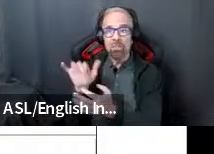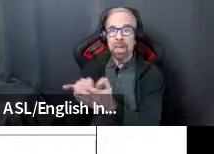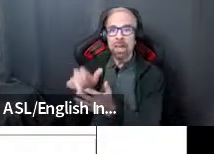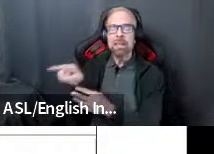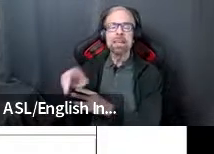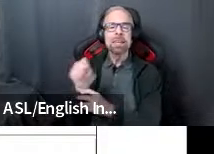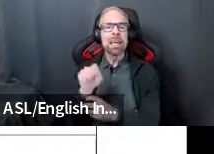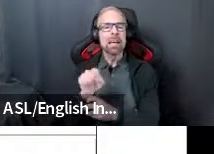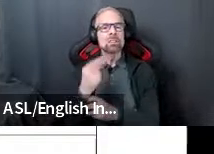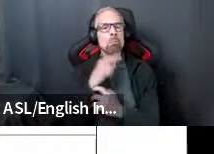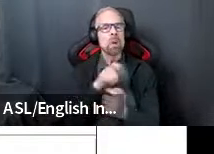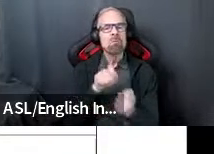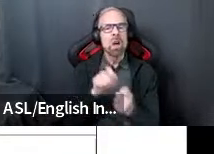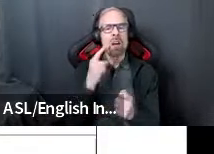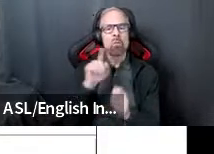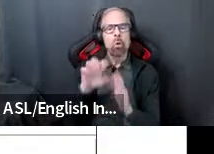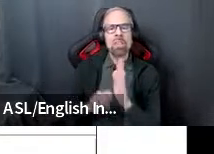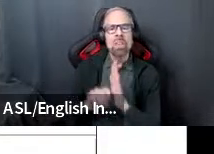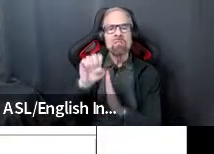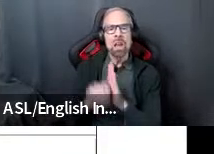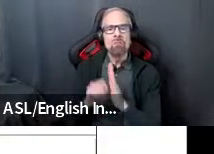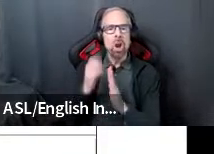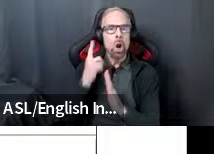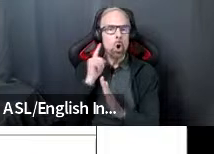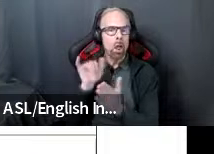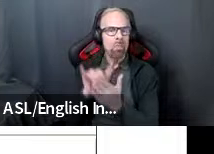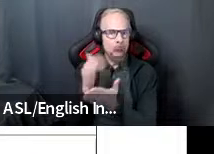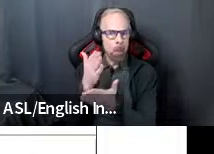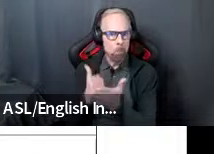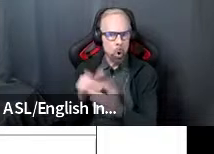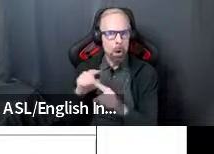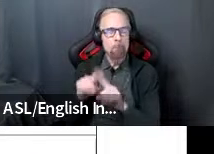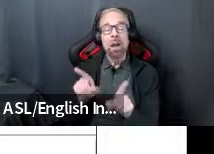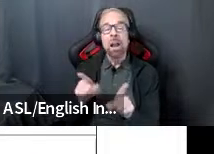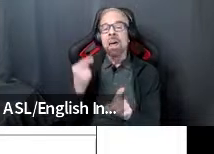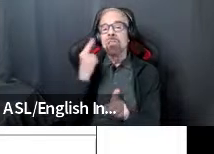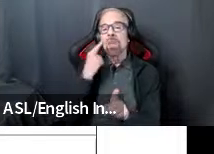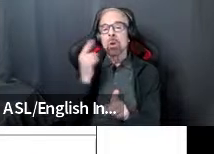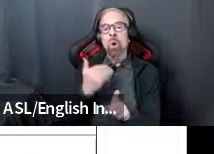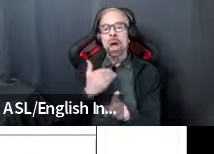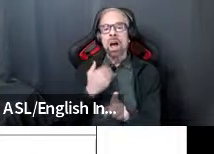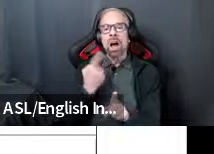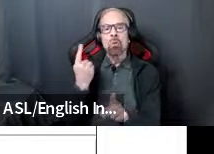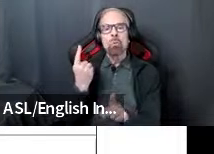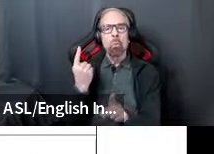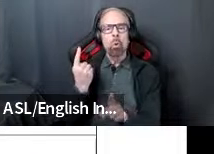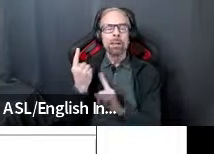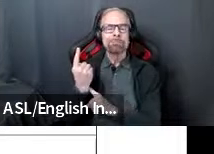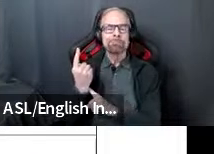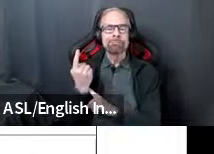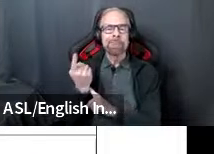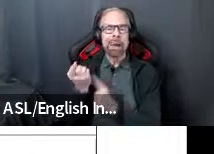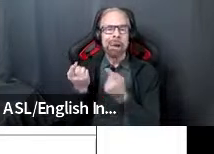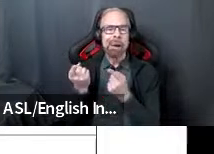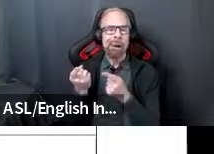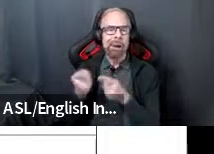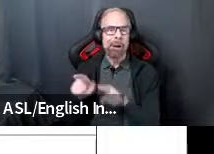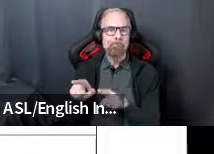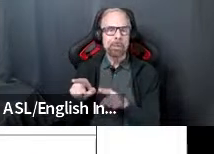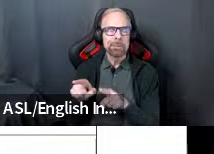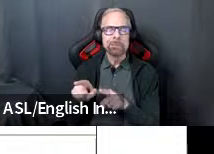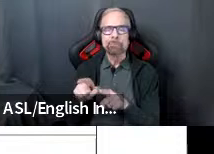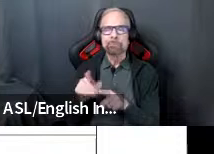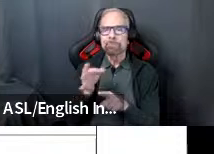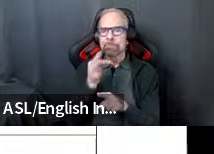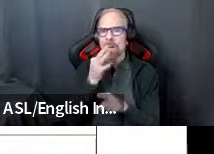specifically for the elevator, I heard that piece, and we do have, I believe we have one in an upcoming, and I think think it might be